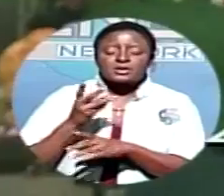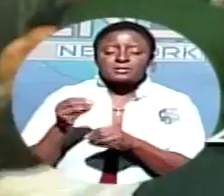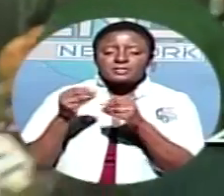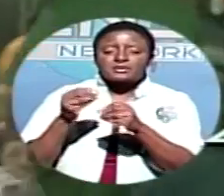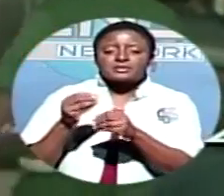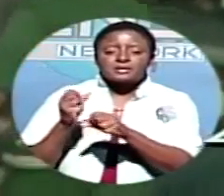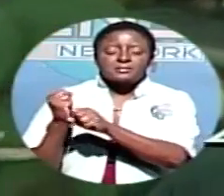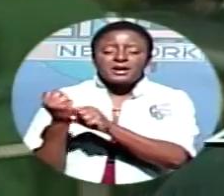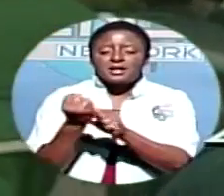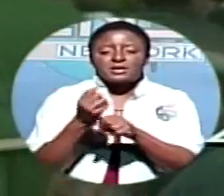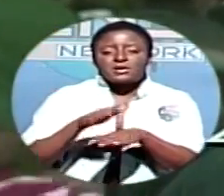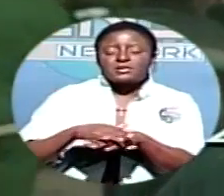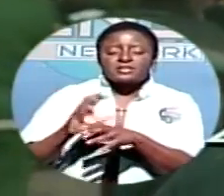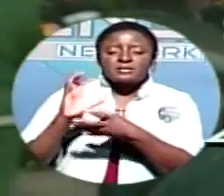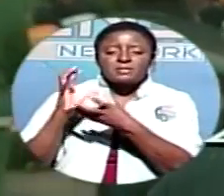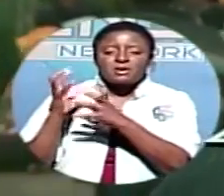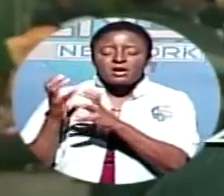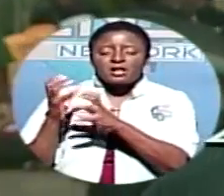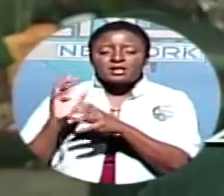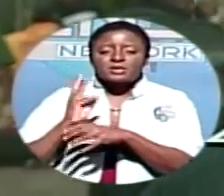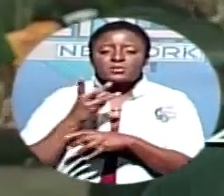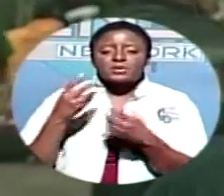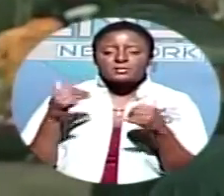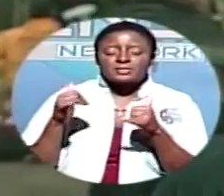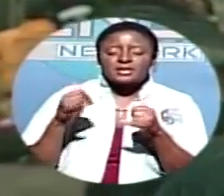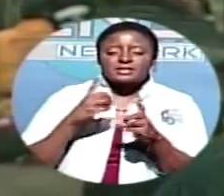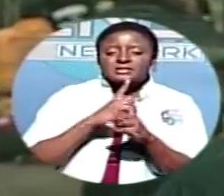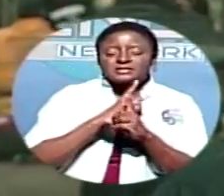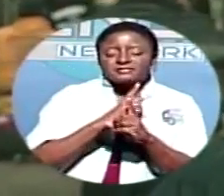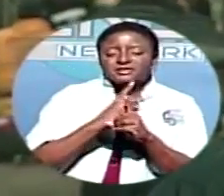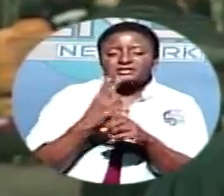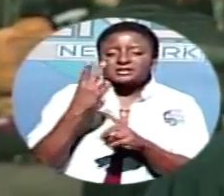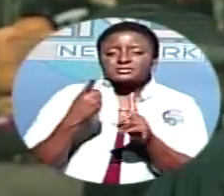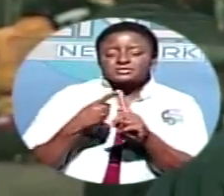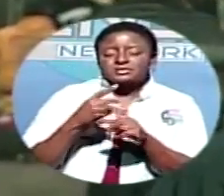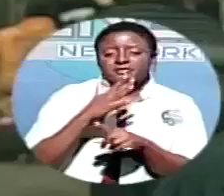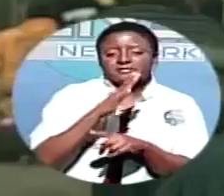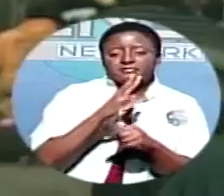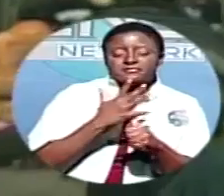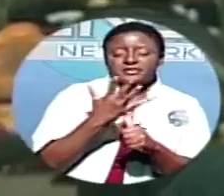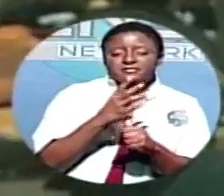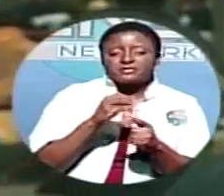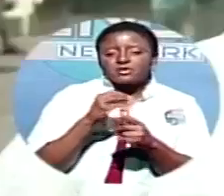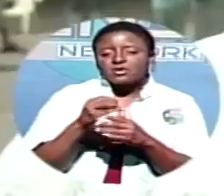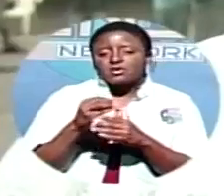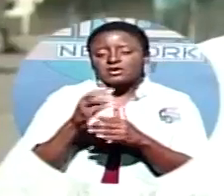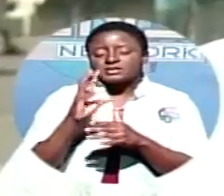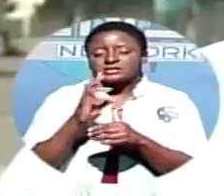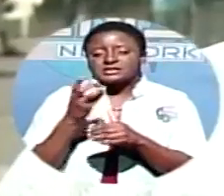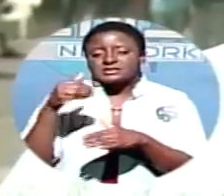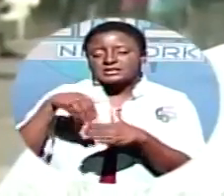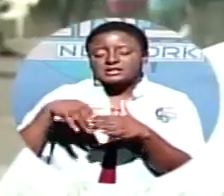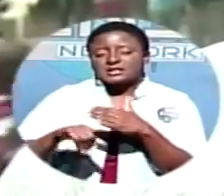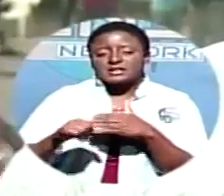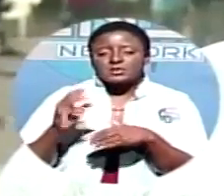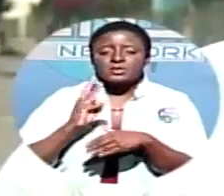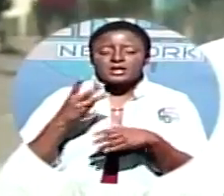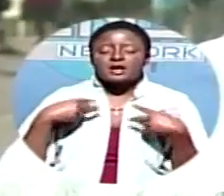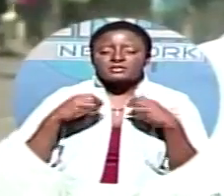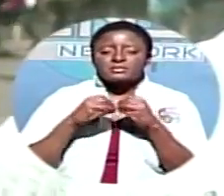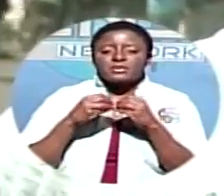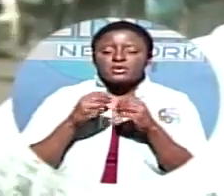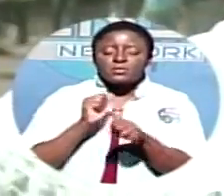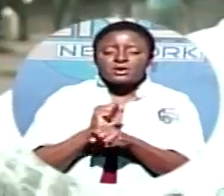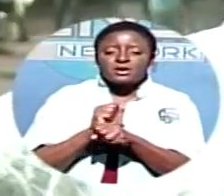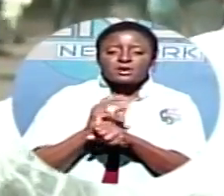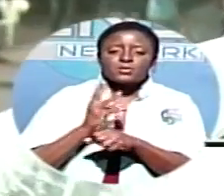played some defense up to about the 5th and 6th inning, but We still have some more work to do. Just come out tonight and we play it flat.